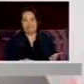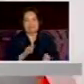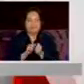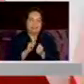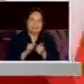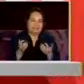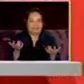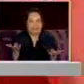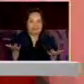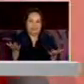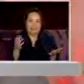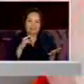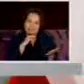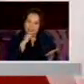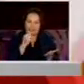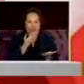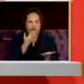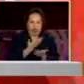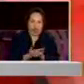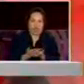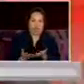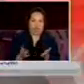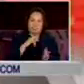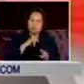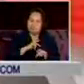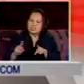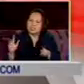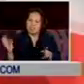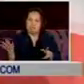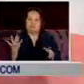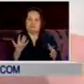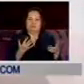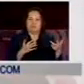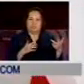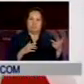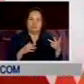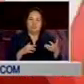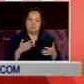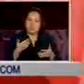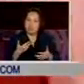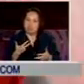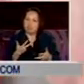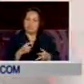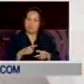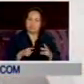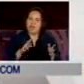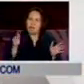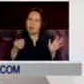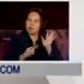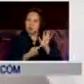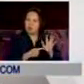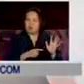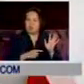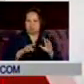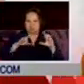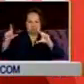produced left a bad taste in the mouth. Mr. President, let me now explain my vote. There